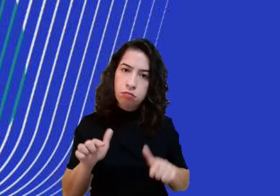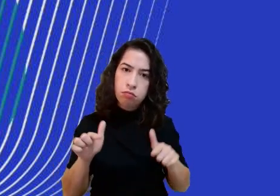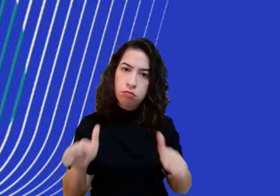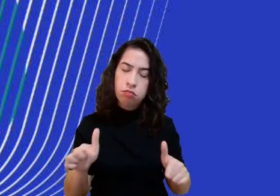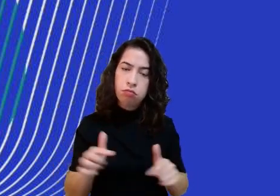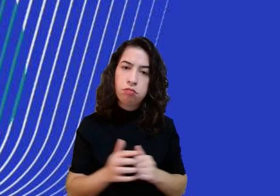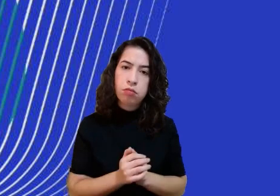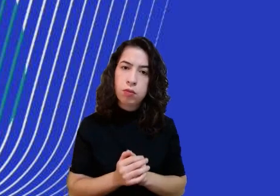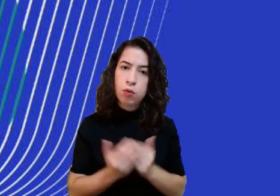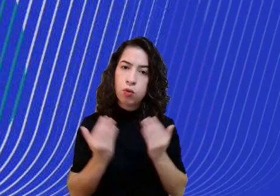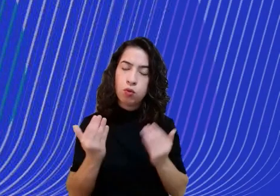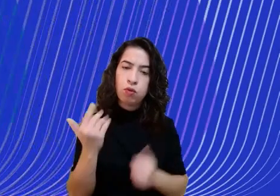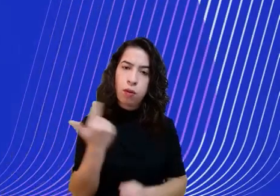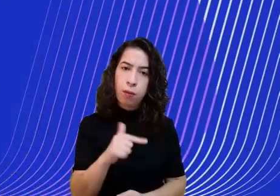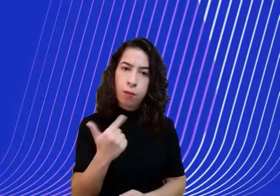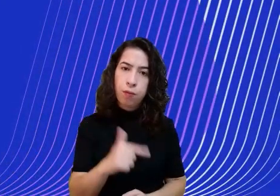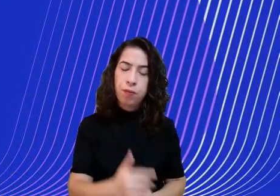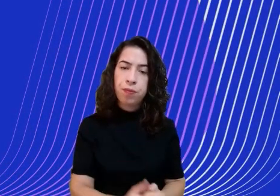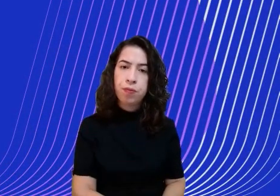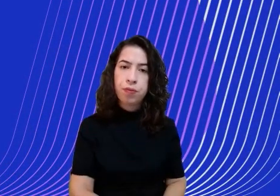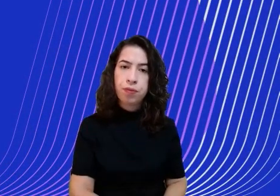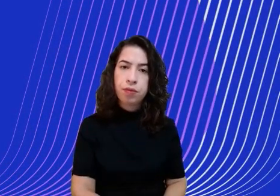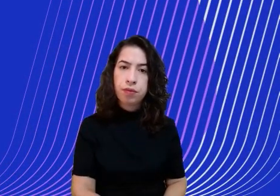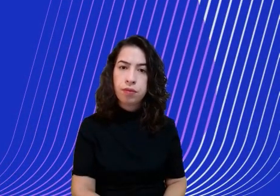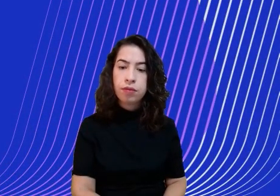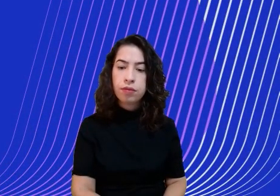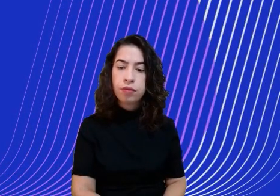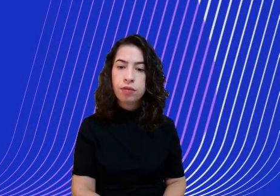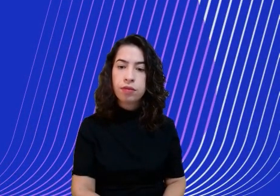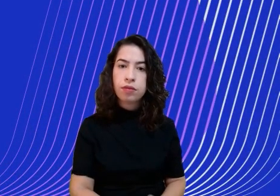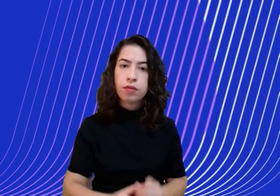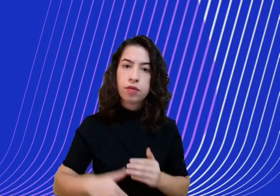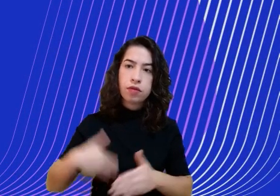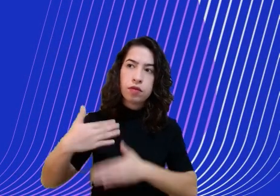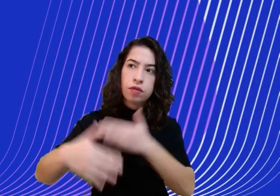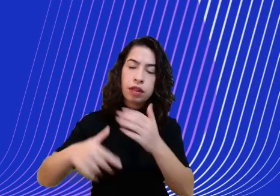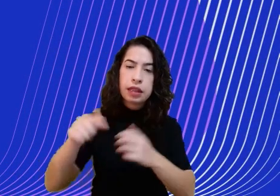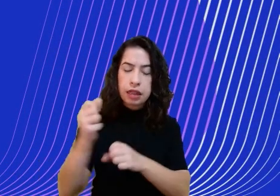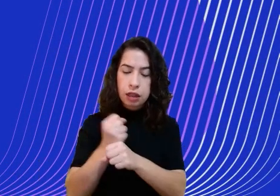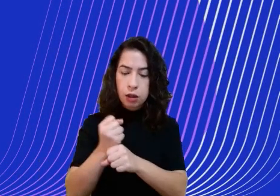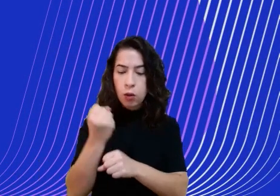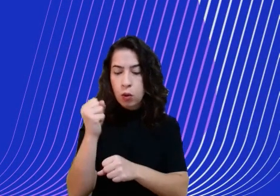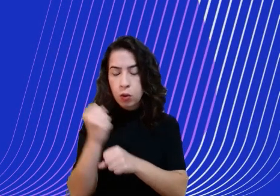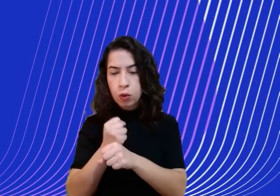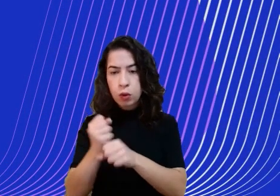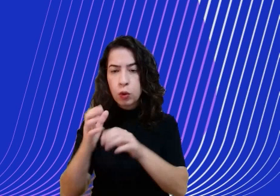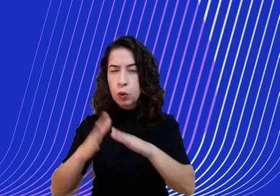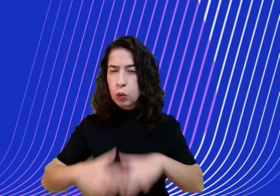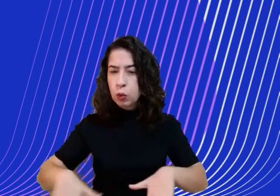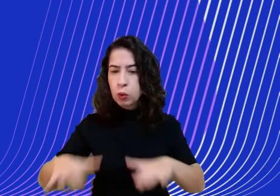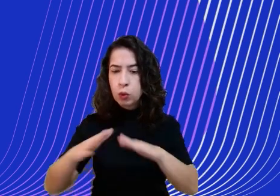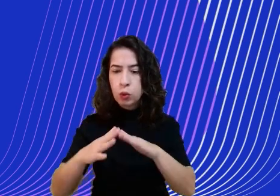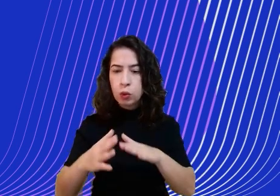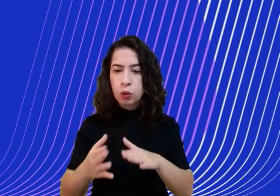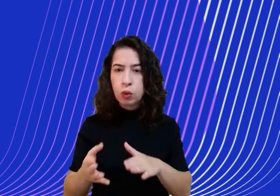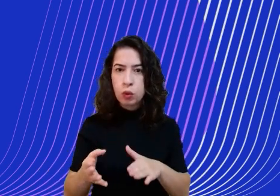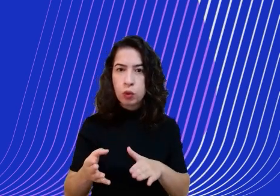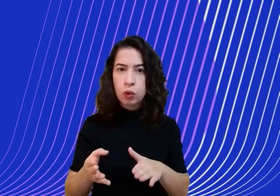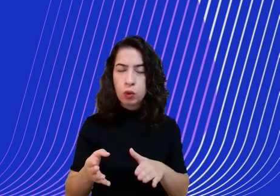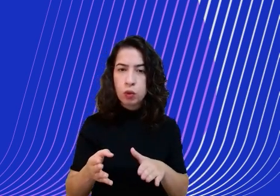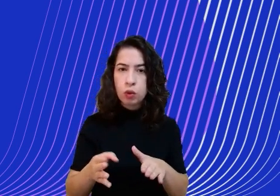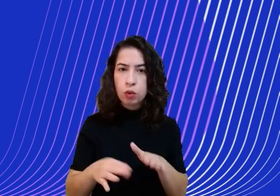there's no question. I think that in the next 7-8 years, all the packagings will be by